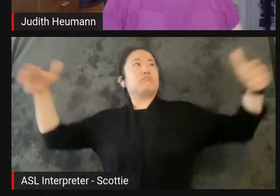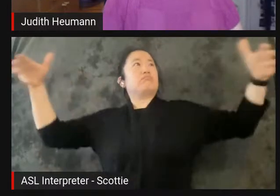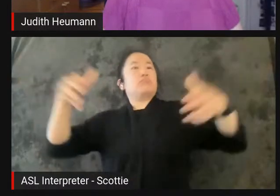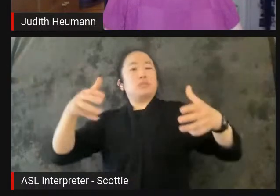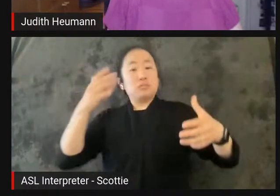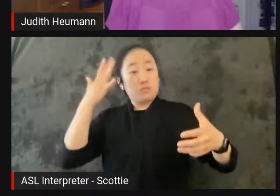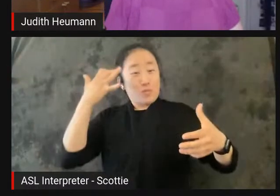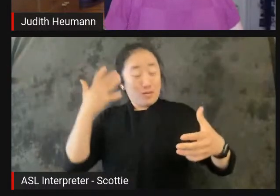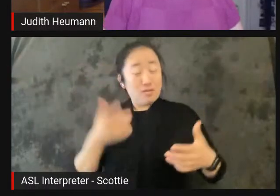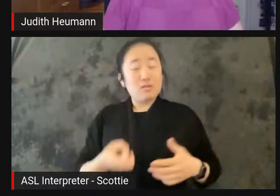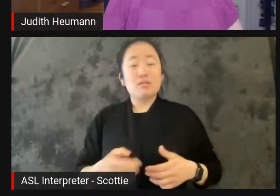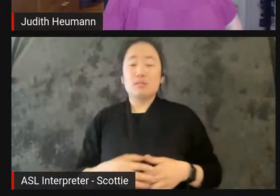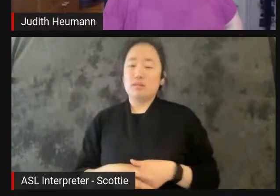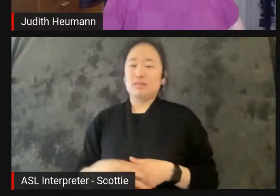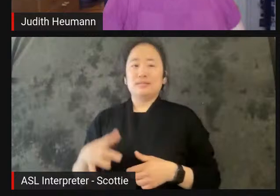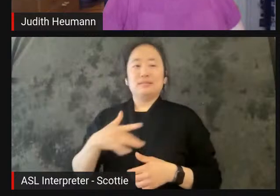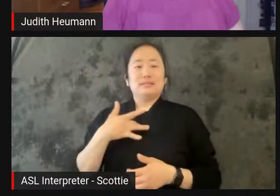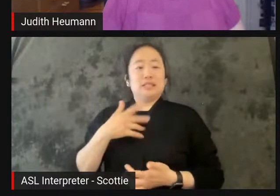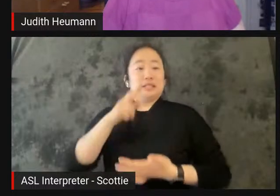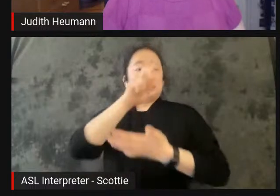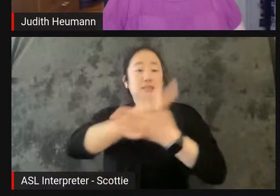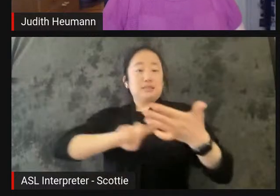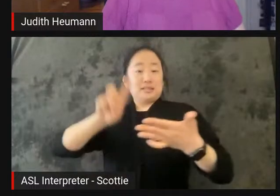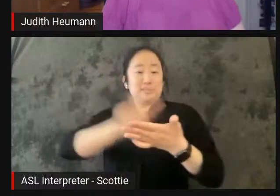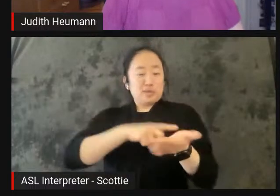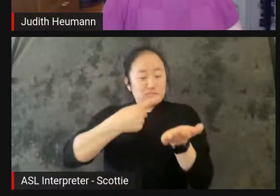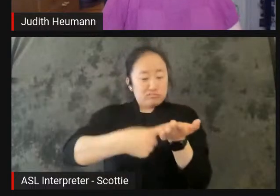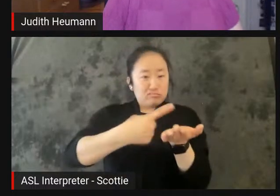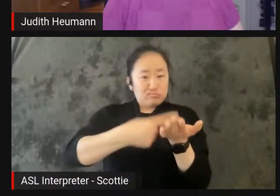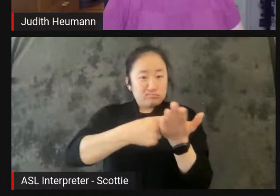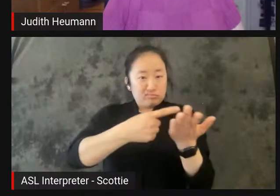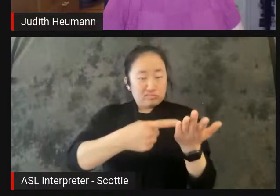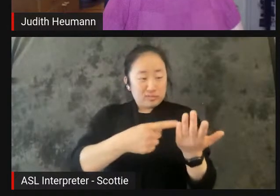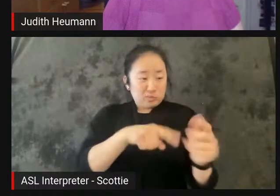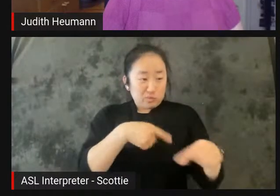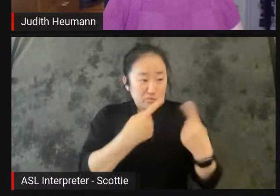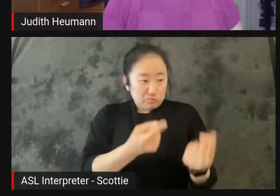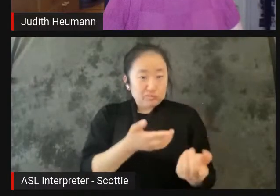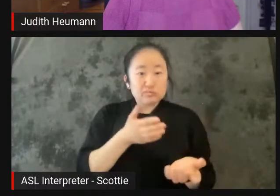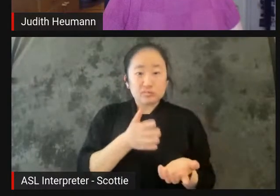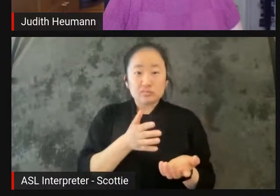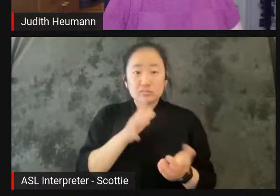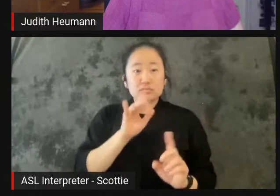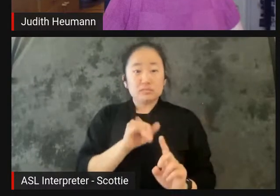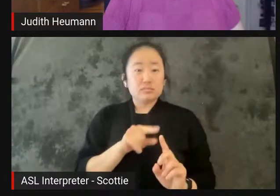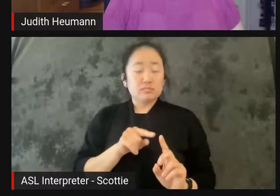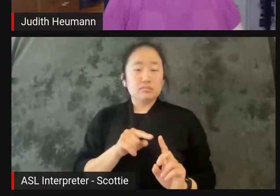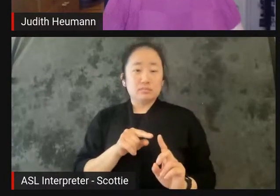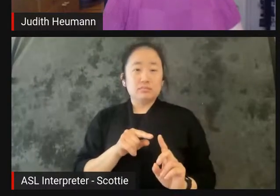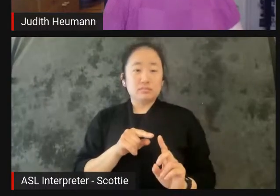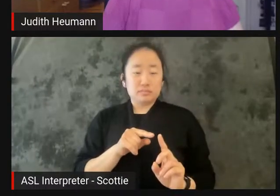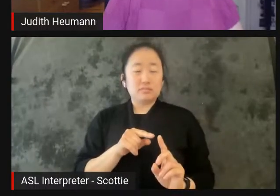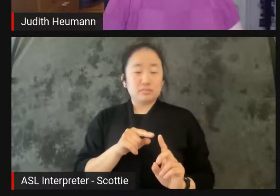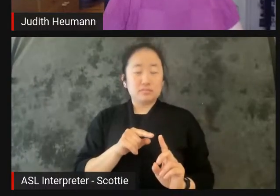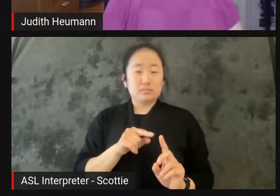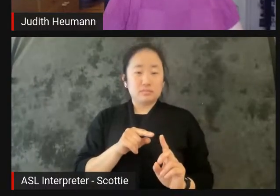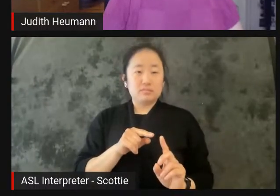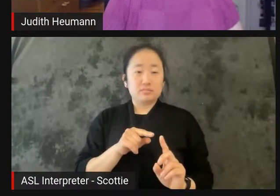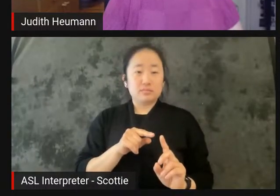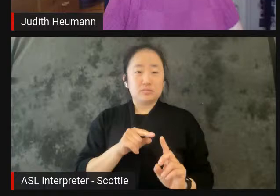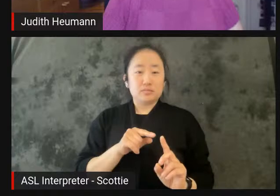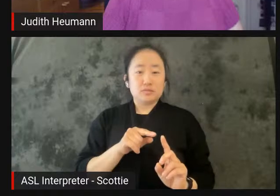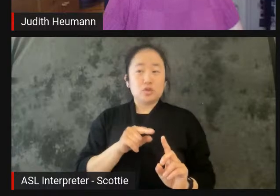because the discrimination that we've been discussing in many ways has made people who have